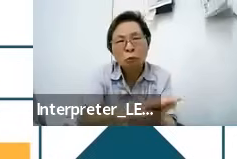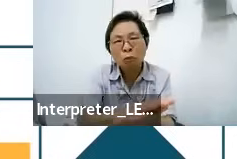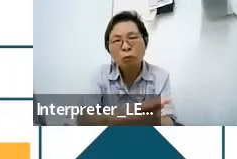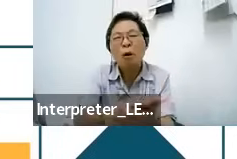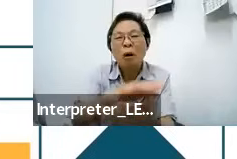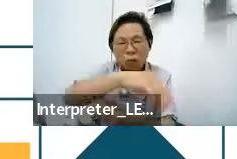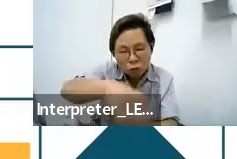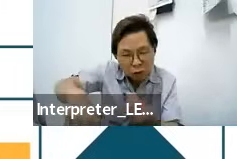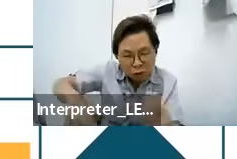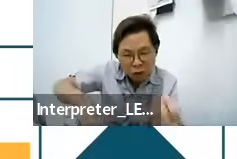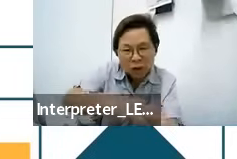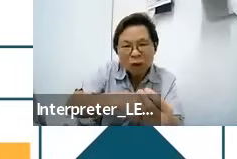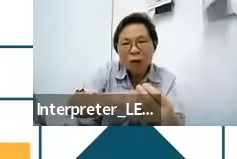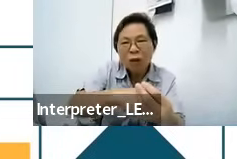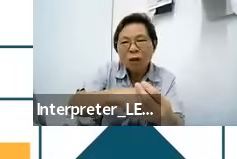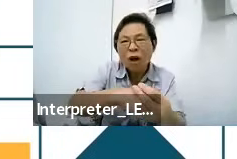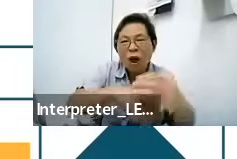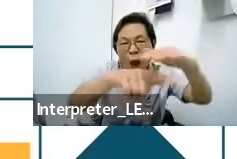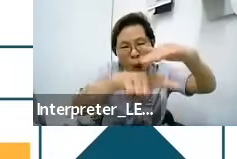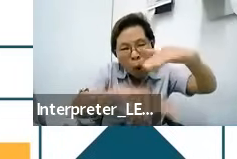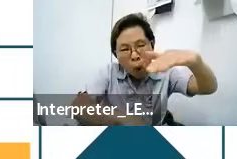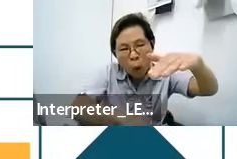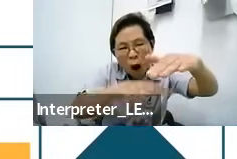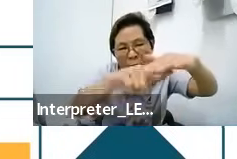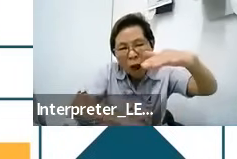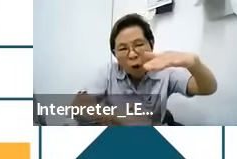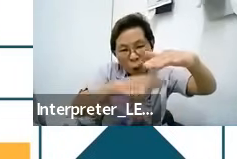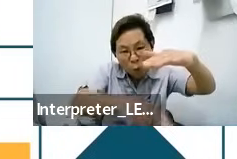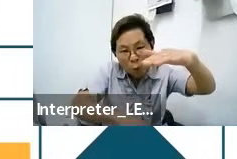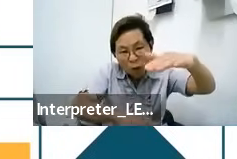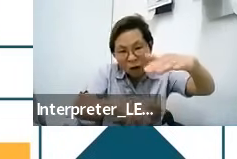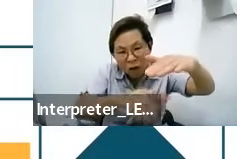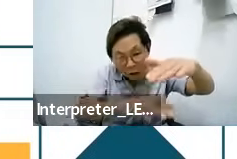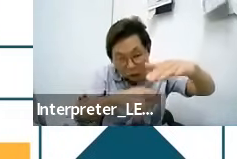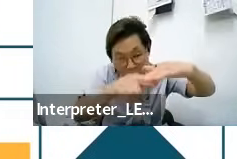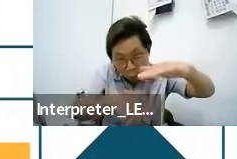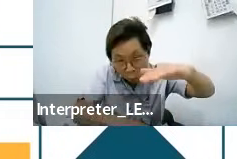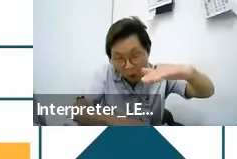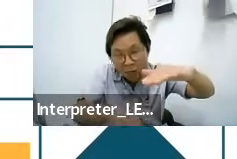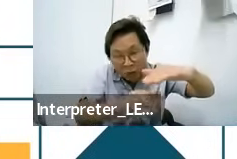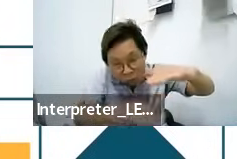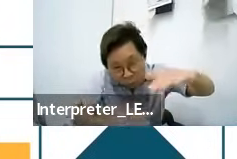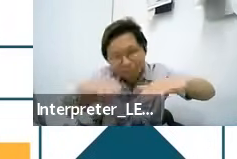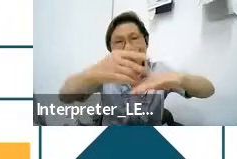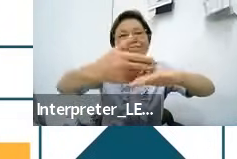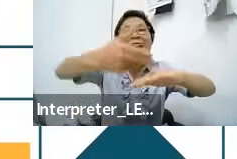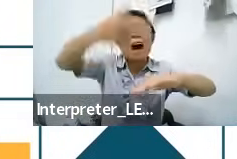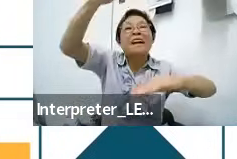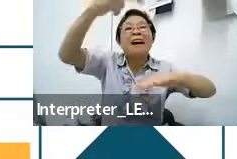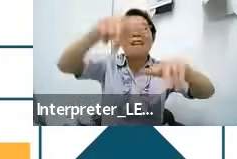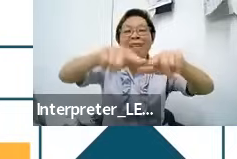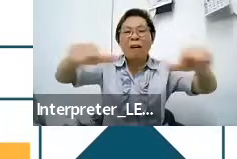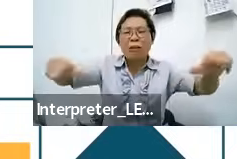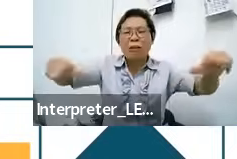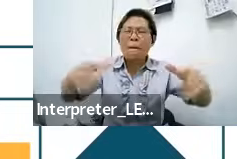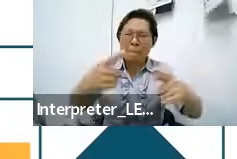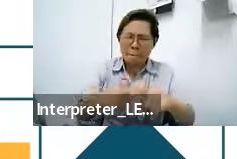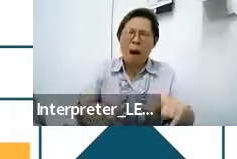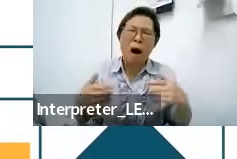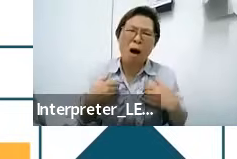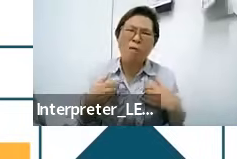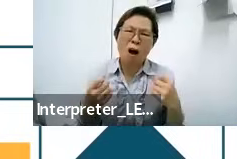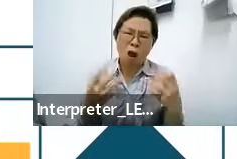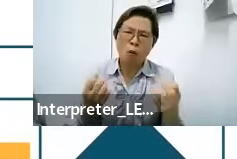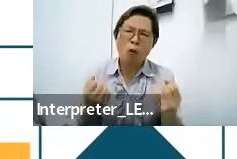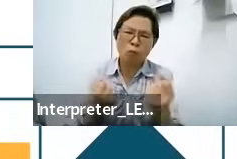from lower level to higher level. Anyways, so lots of